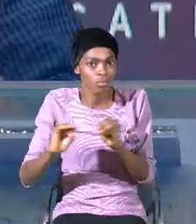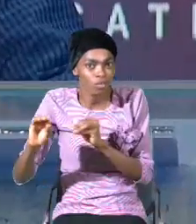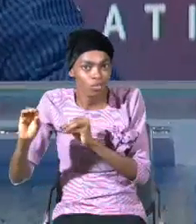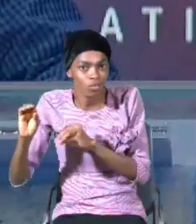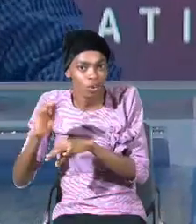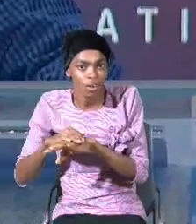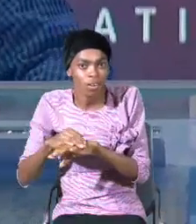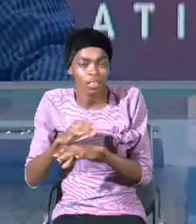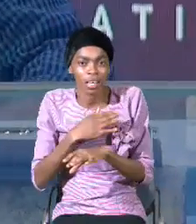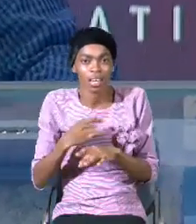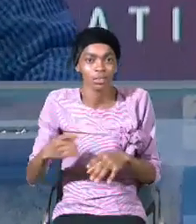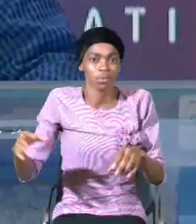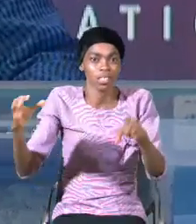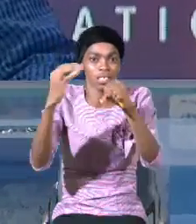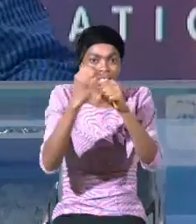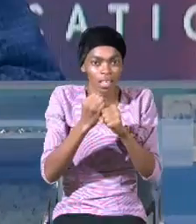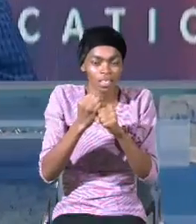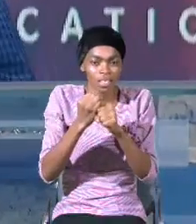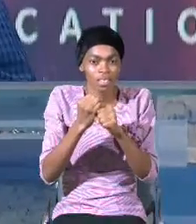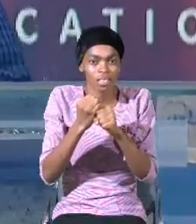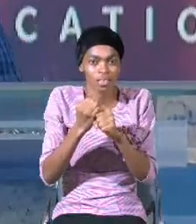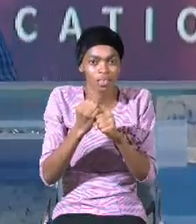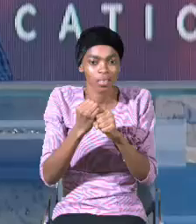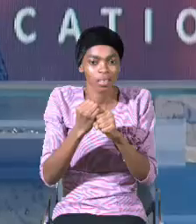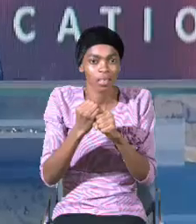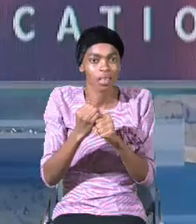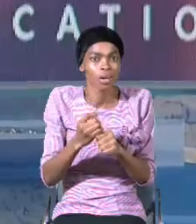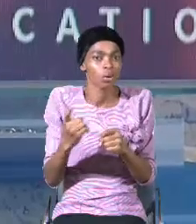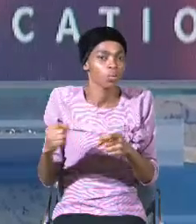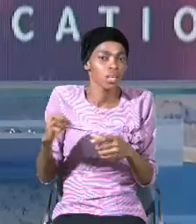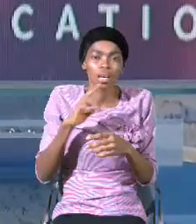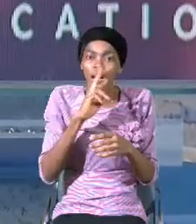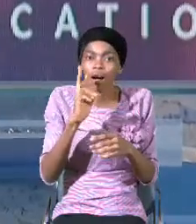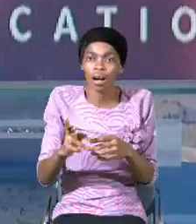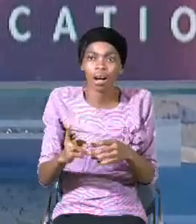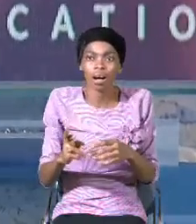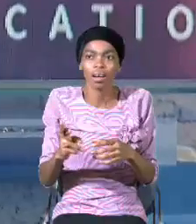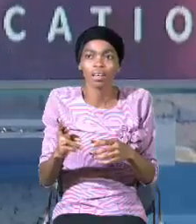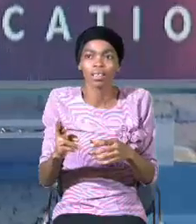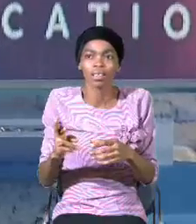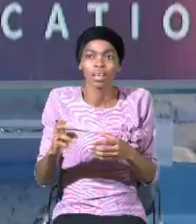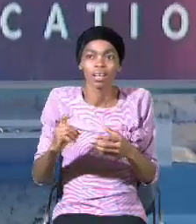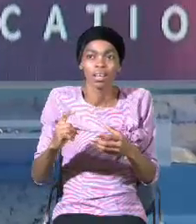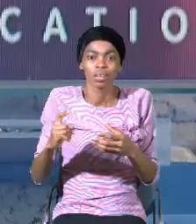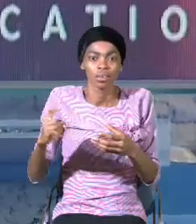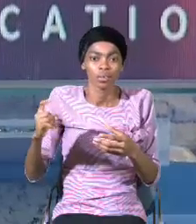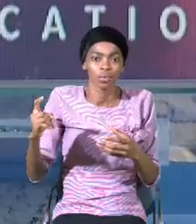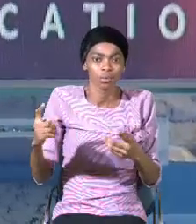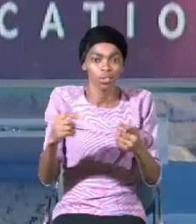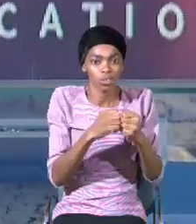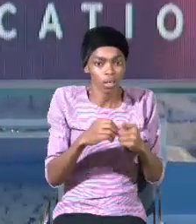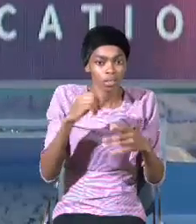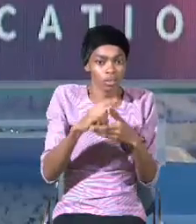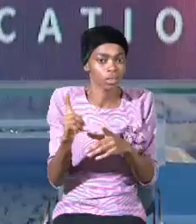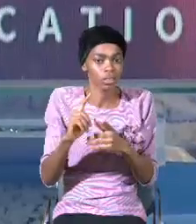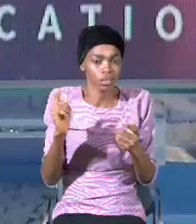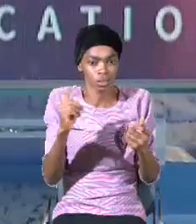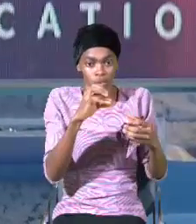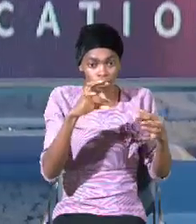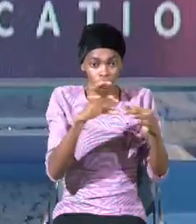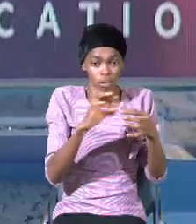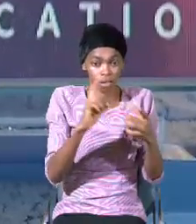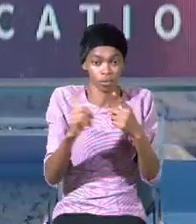get, we're involved in the mission towards men. That responsibility the